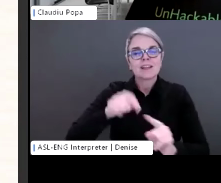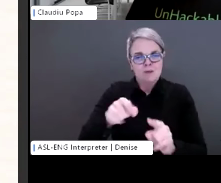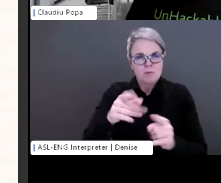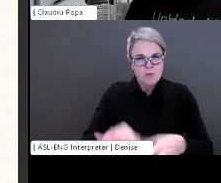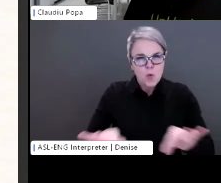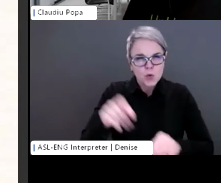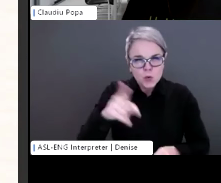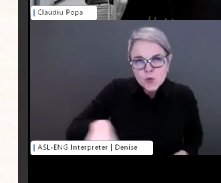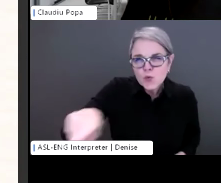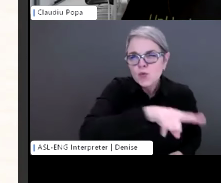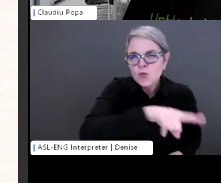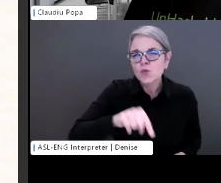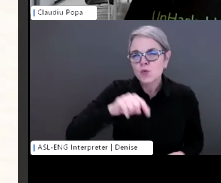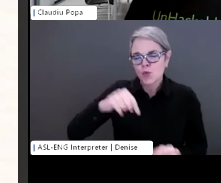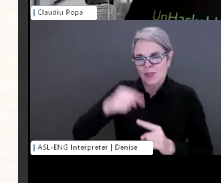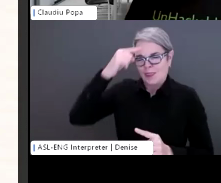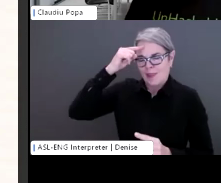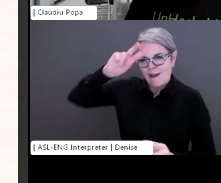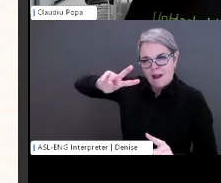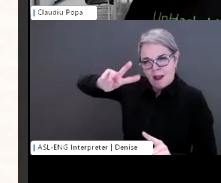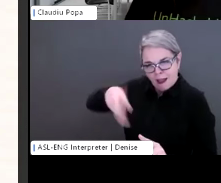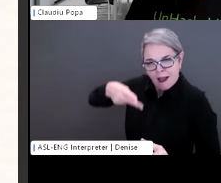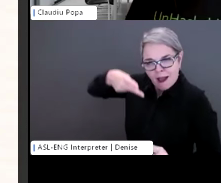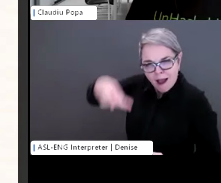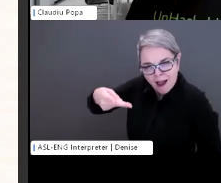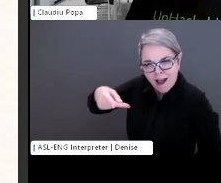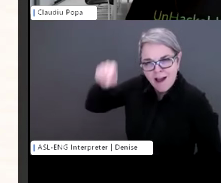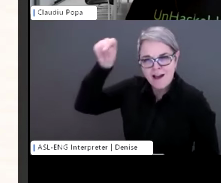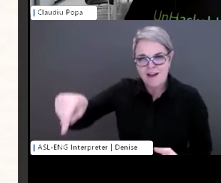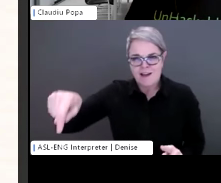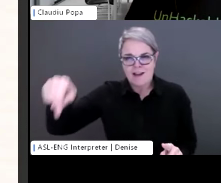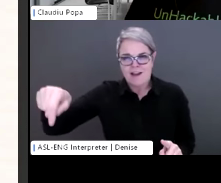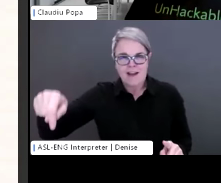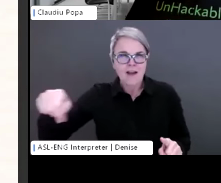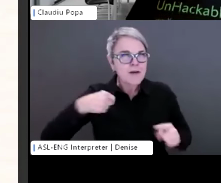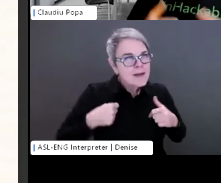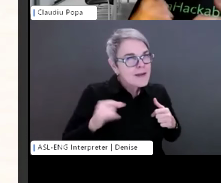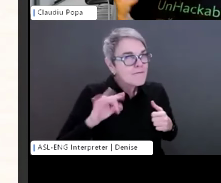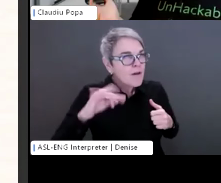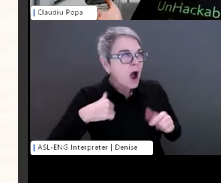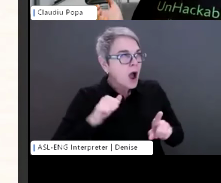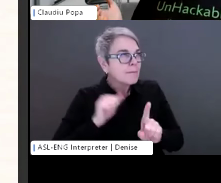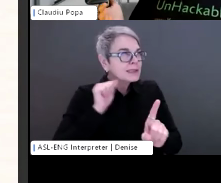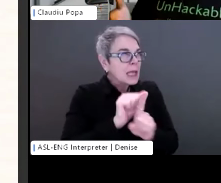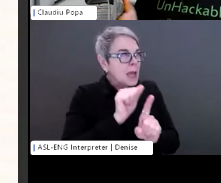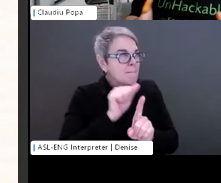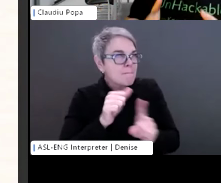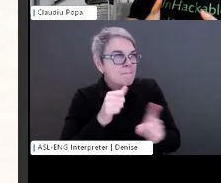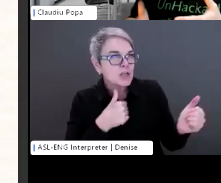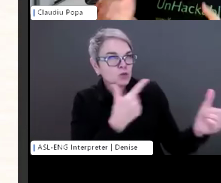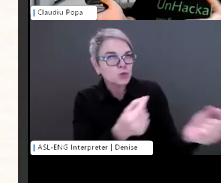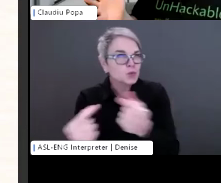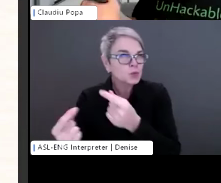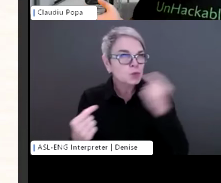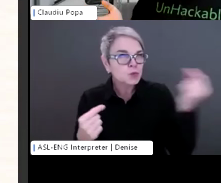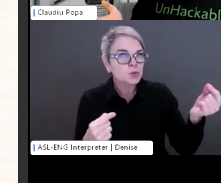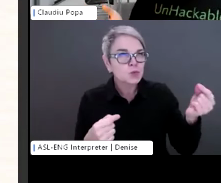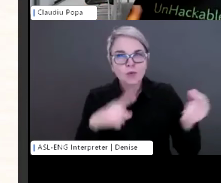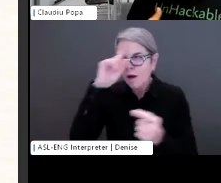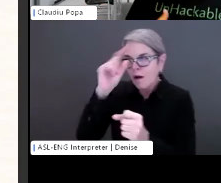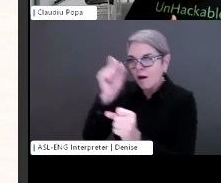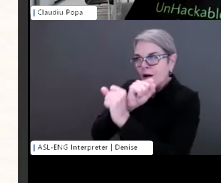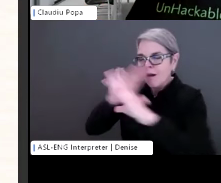are not superheroes. And in many cases, they're definitely not geniuses either. So understanding that their scams might